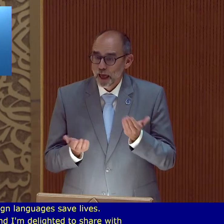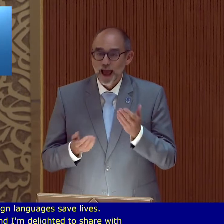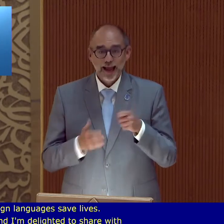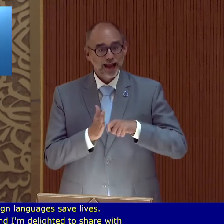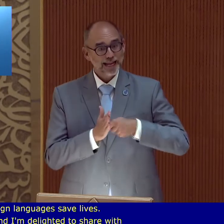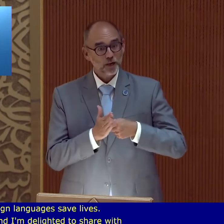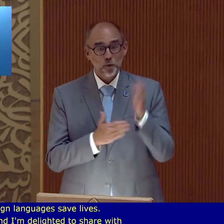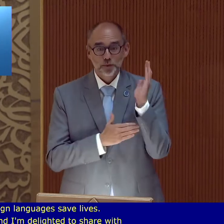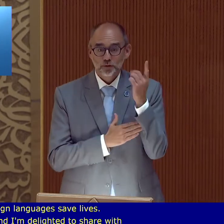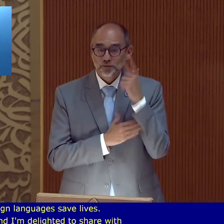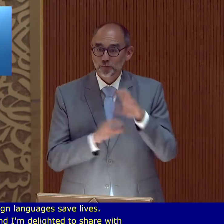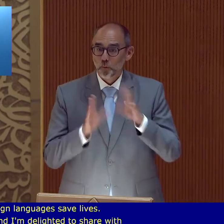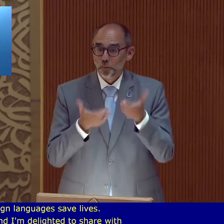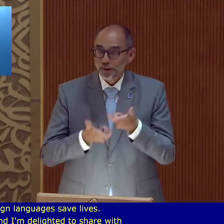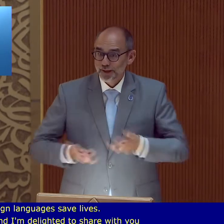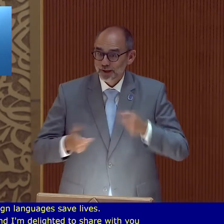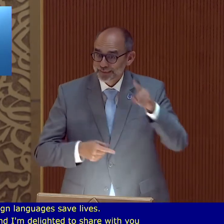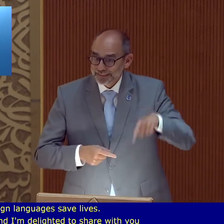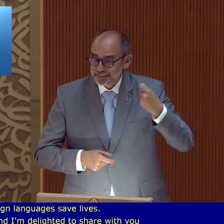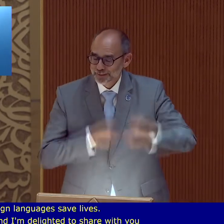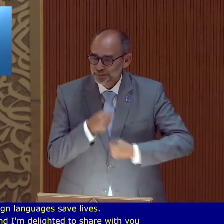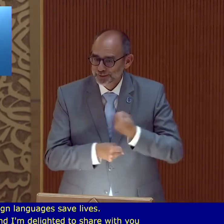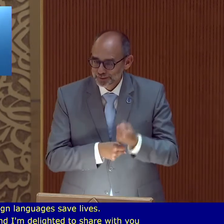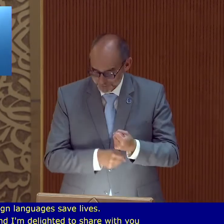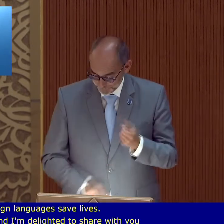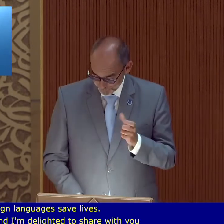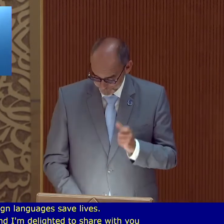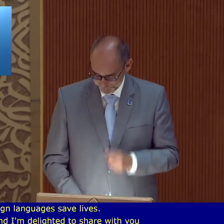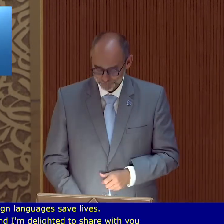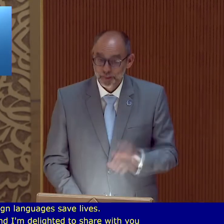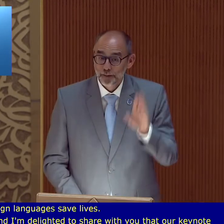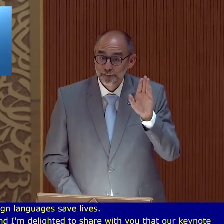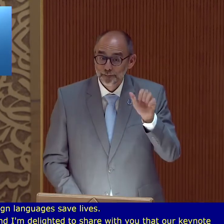that our keynote presenter for the World Congress next year